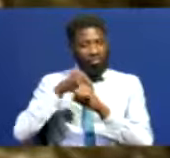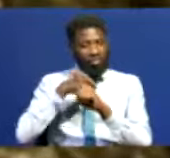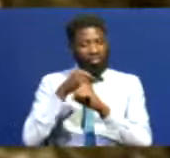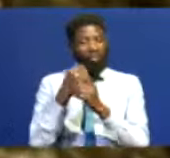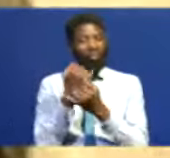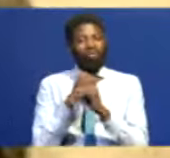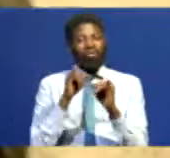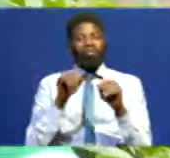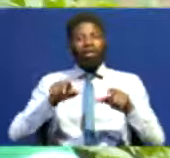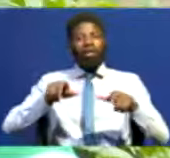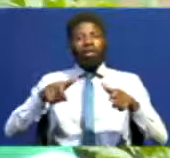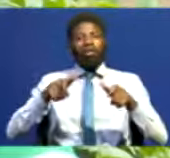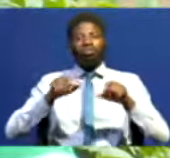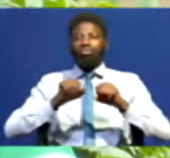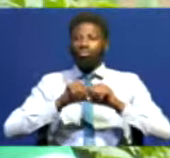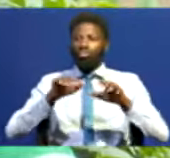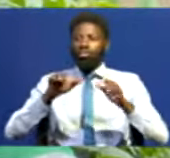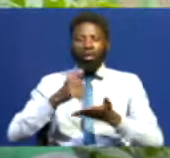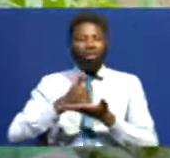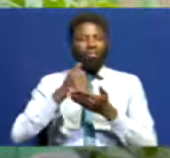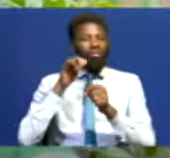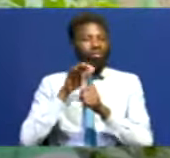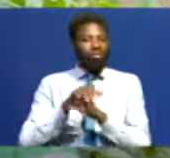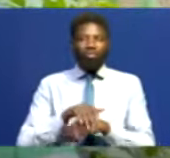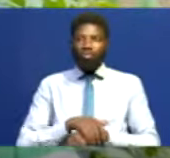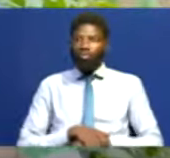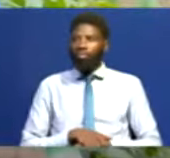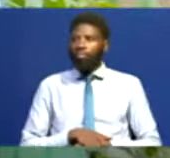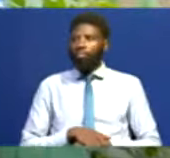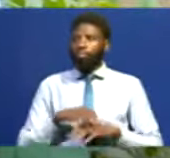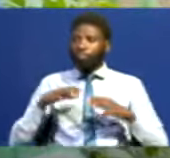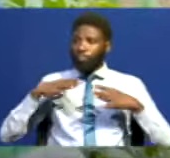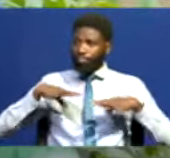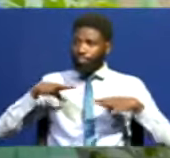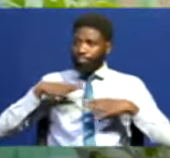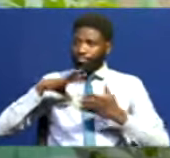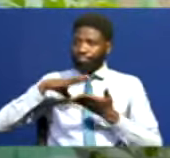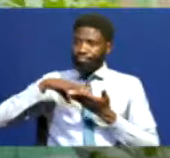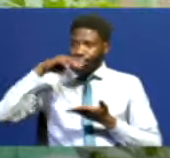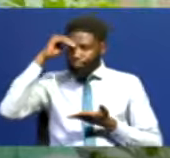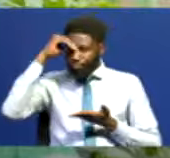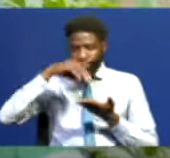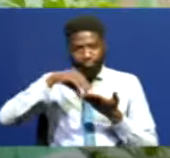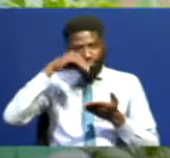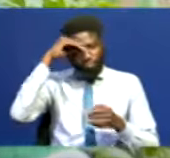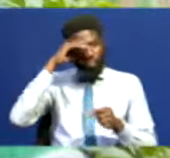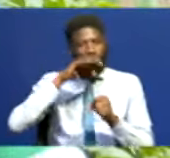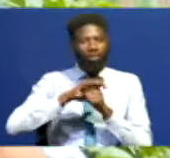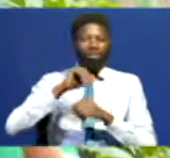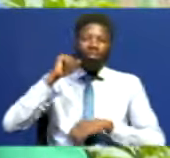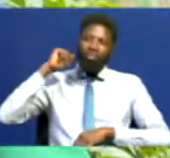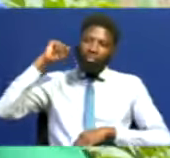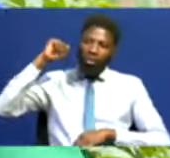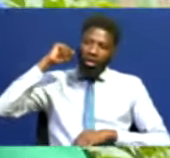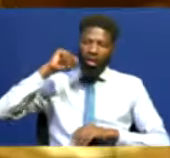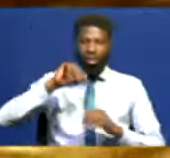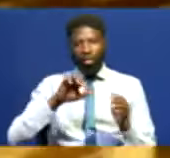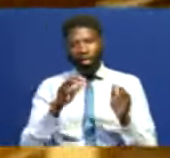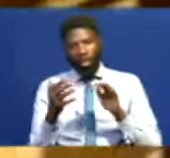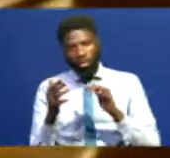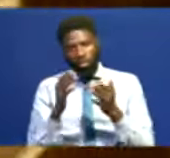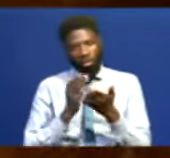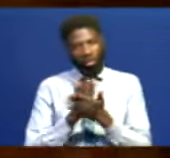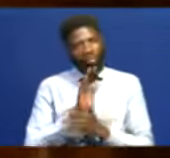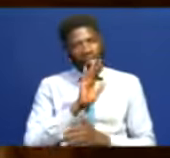role. People were educated. People learned a lot even about politics, how to do their rights. And